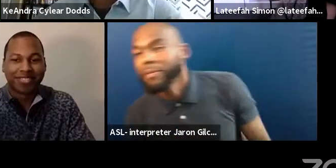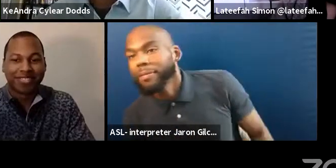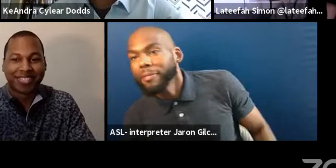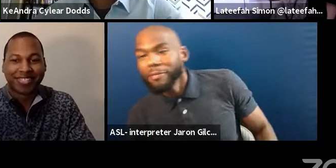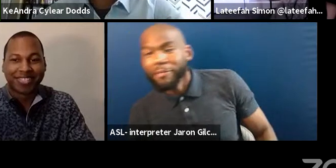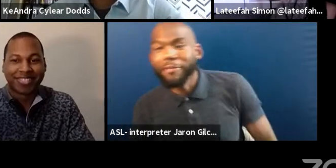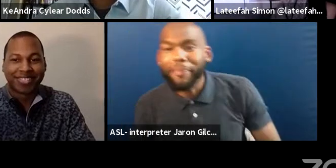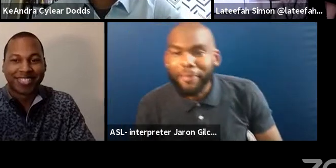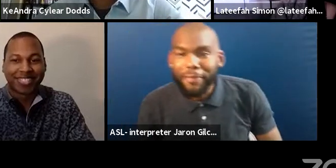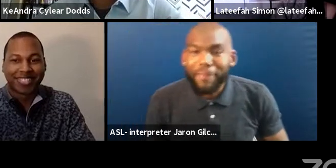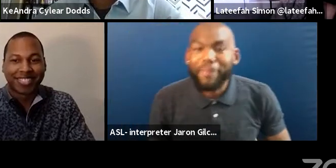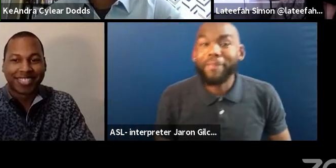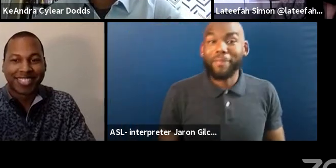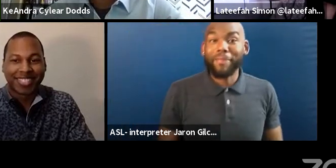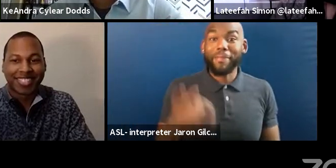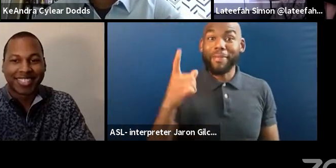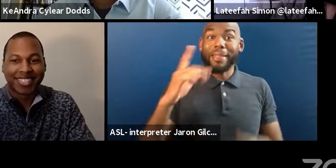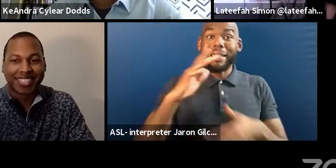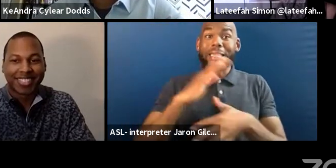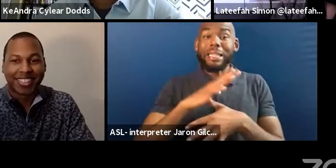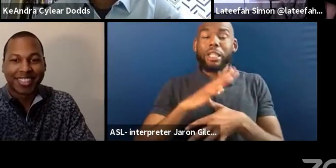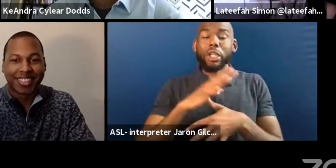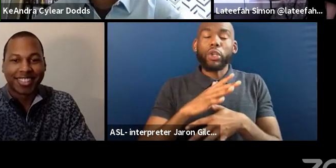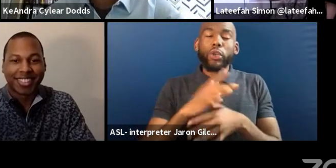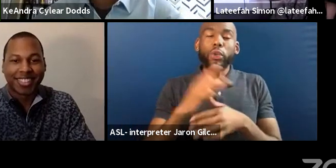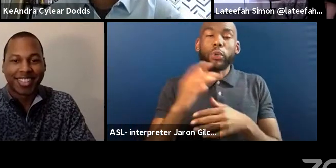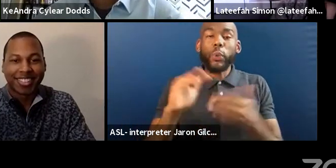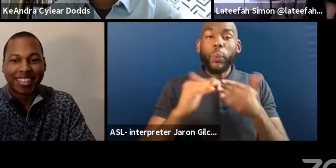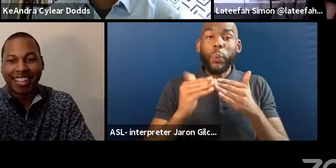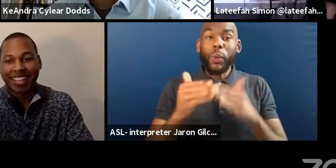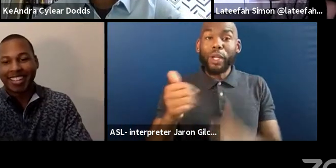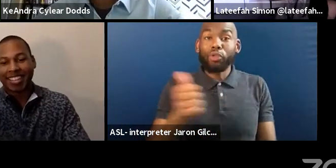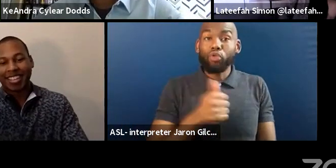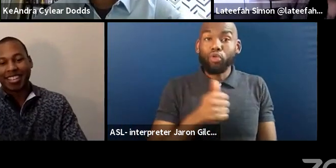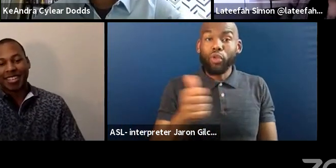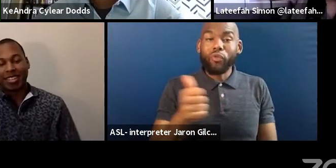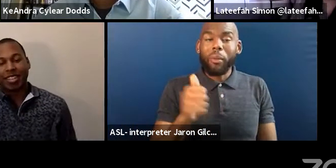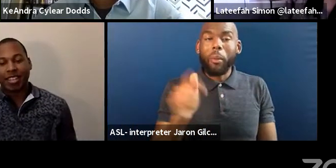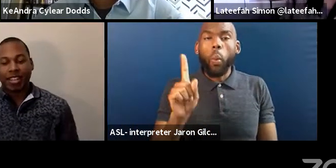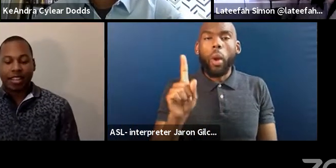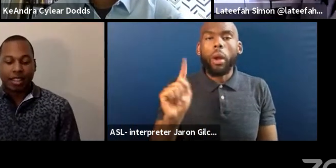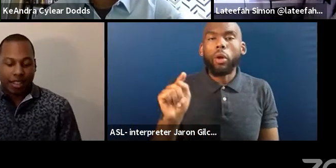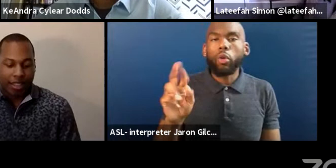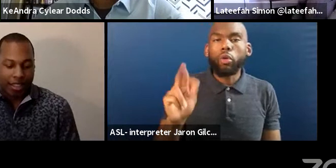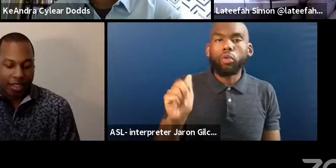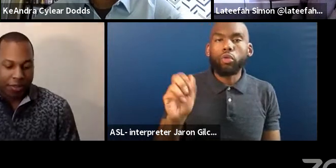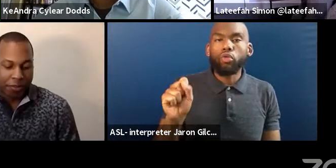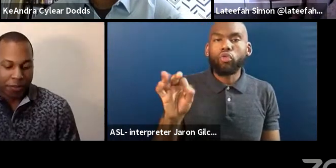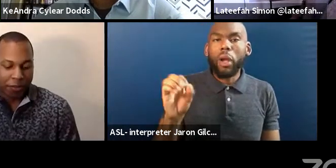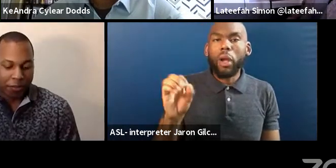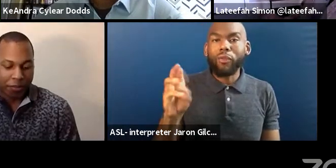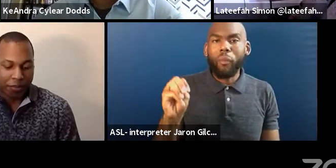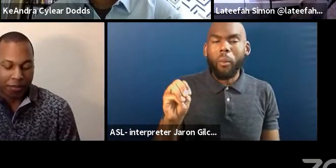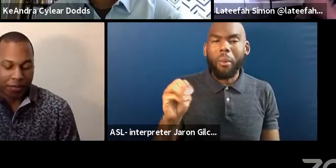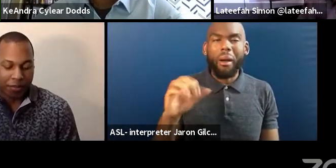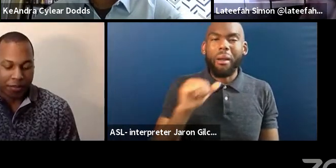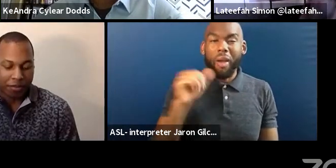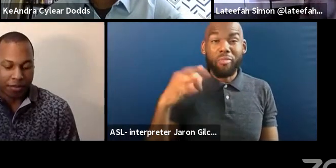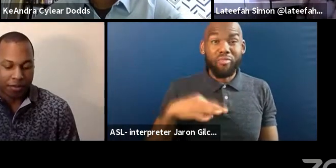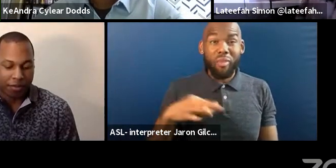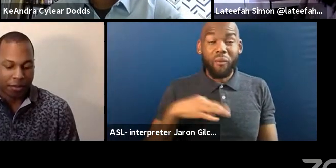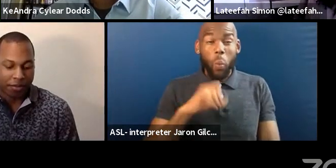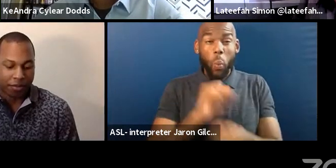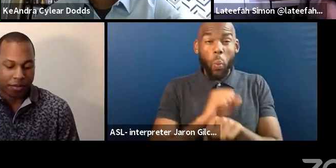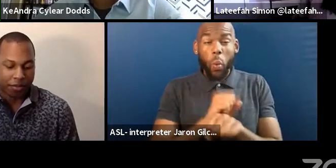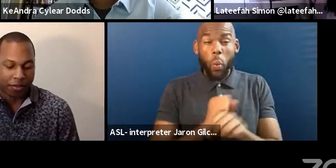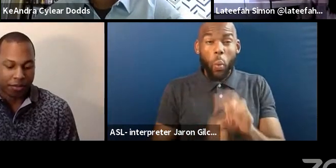Great. He's a senior community planner at Transform, which is a mobility nonprofit that does work across the West Coast. Before that, he